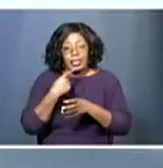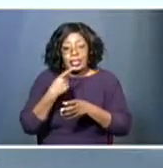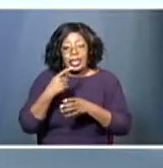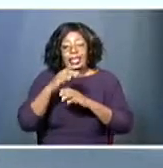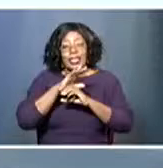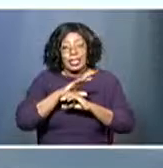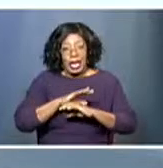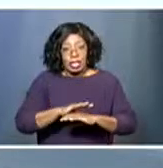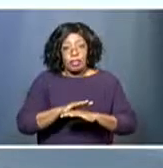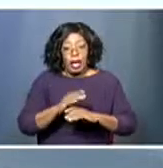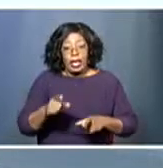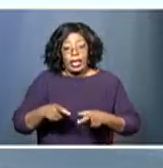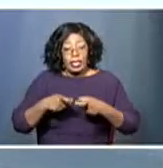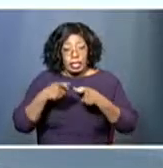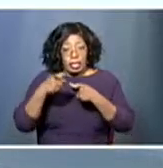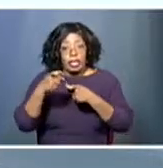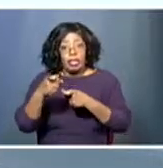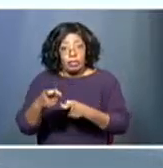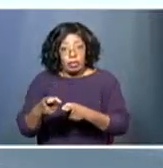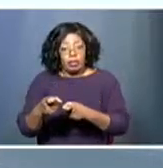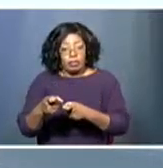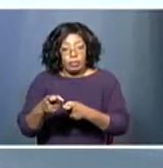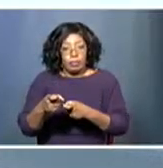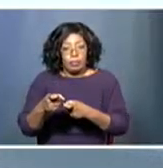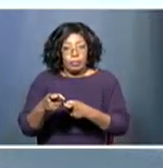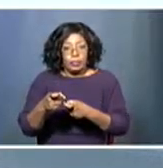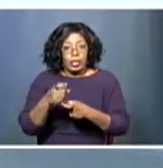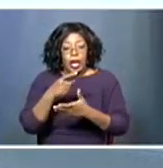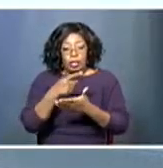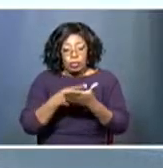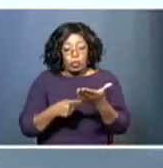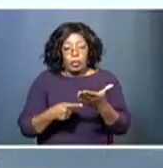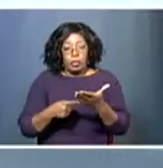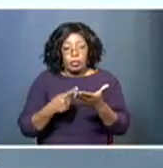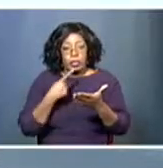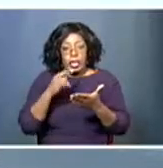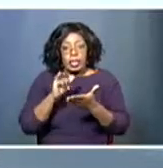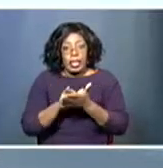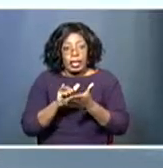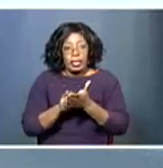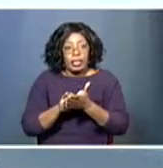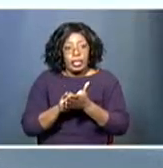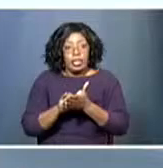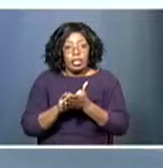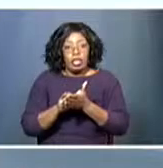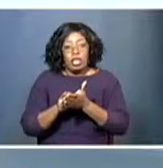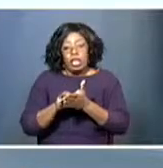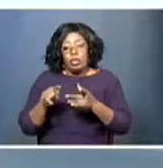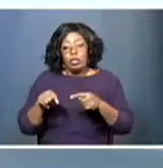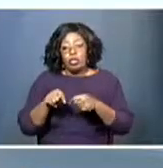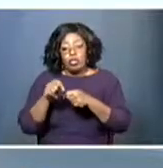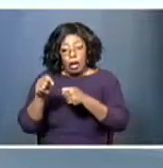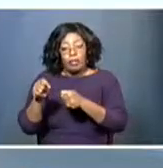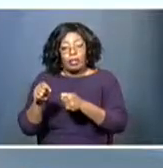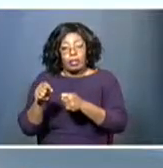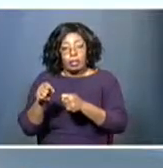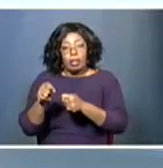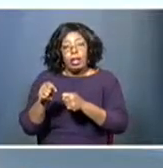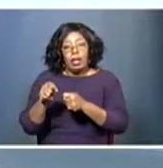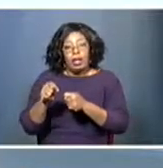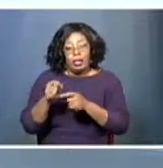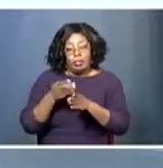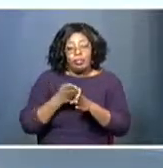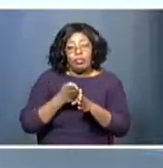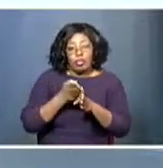that given his antecedents and regardless of Johnson's claims he would travel a straight and narrow path in the future, the